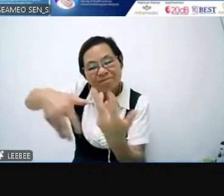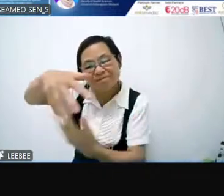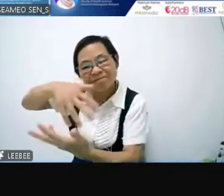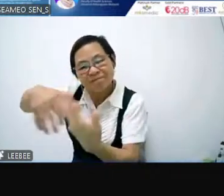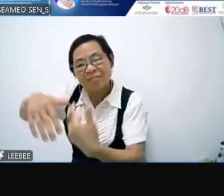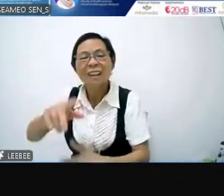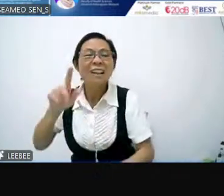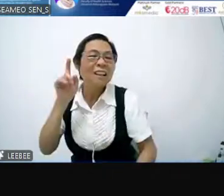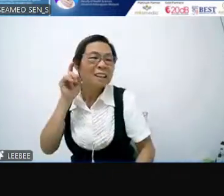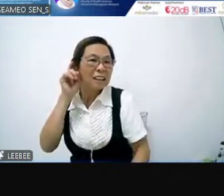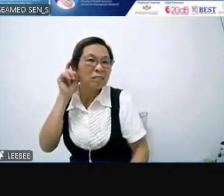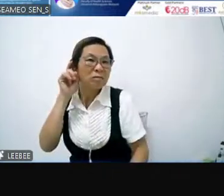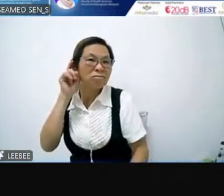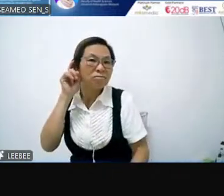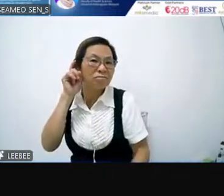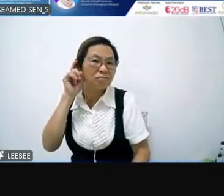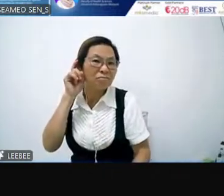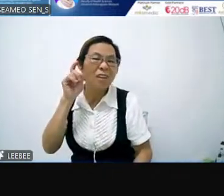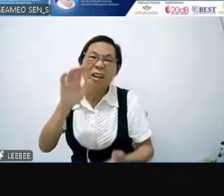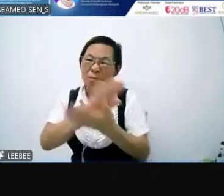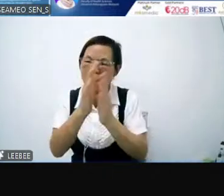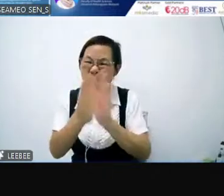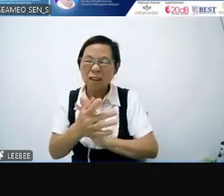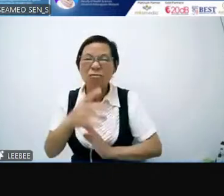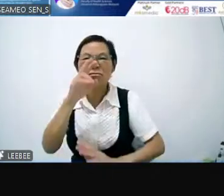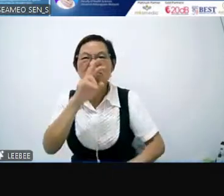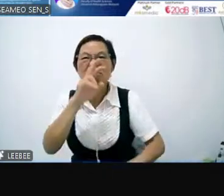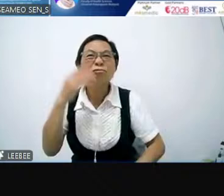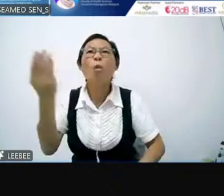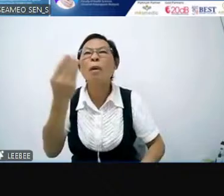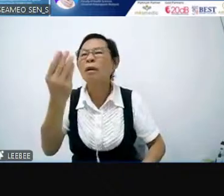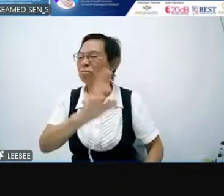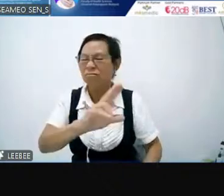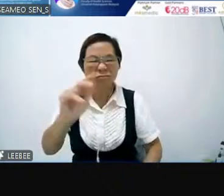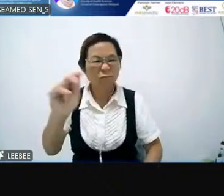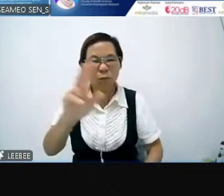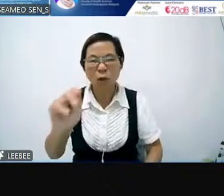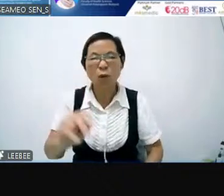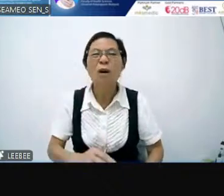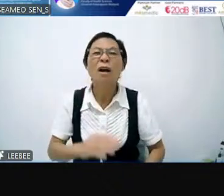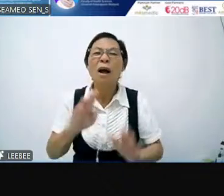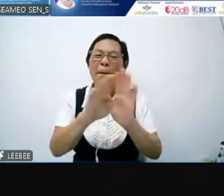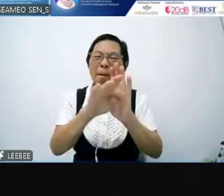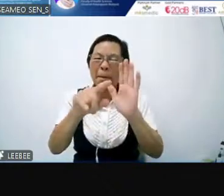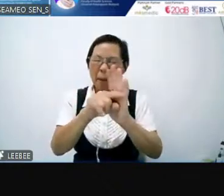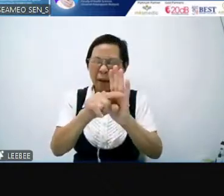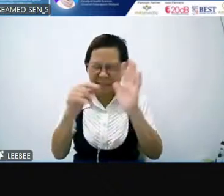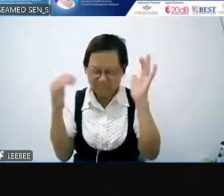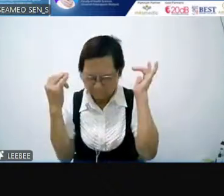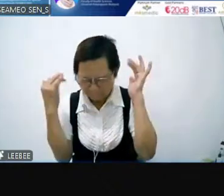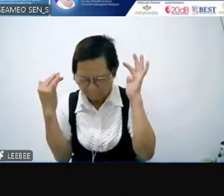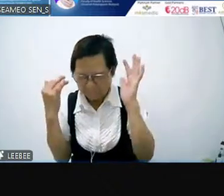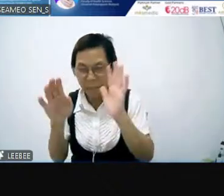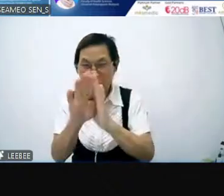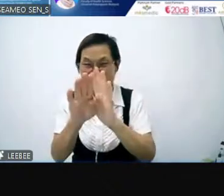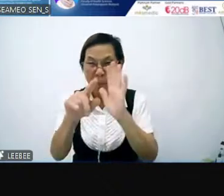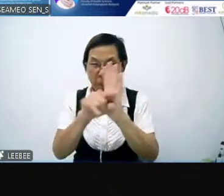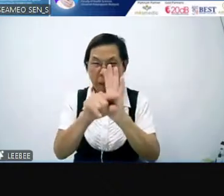hearing aids do not restore normal hearing. So sometimes background noise can be still a challenge to hear